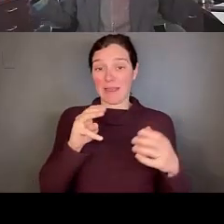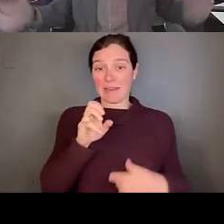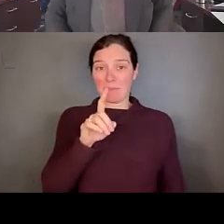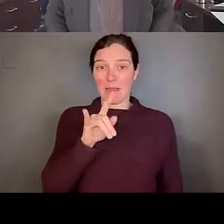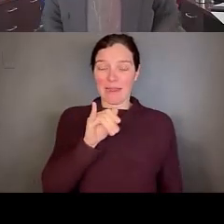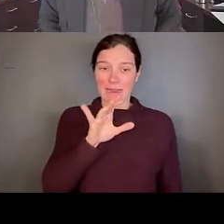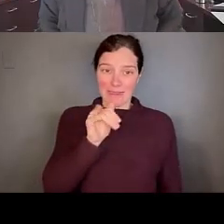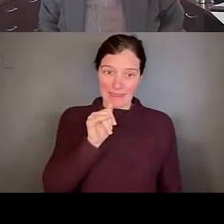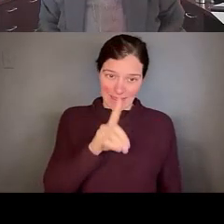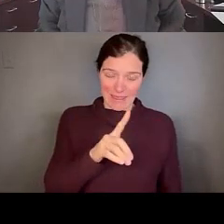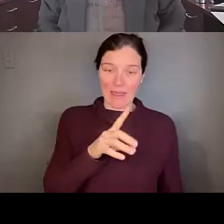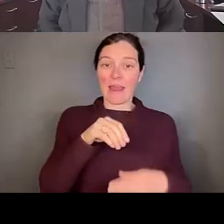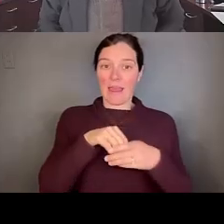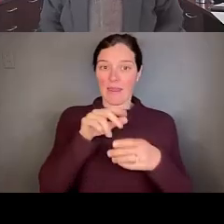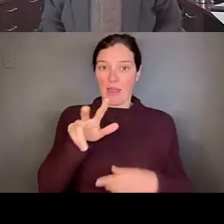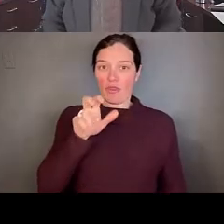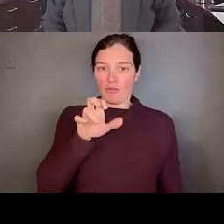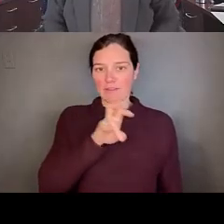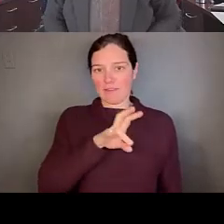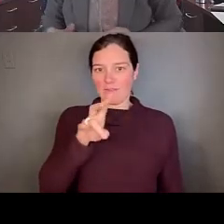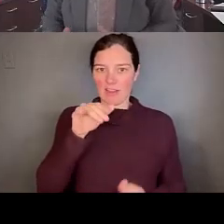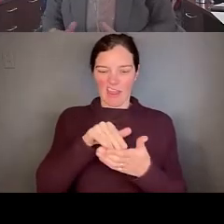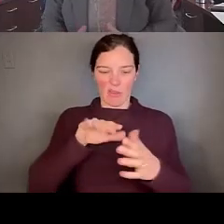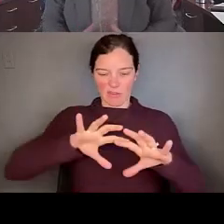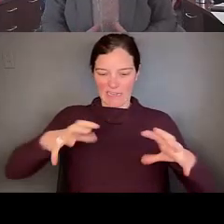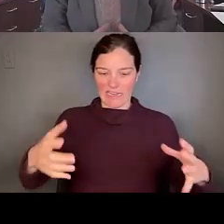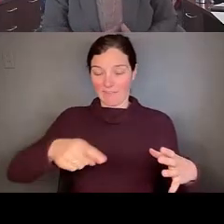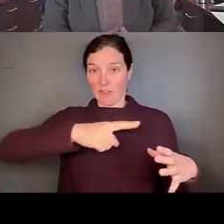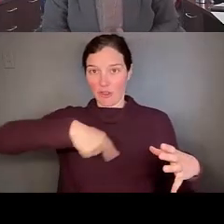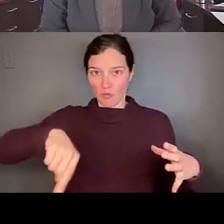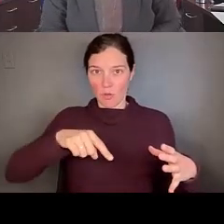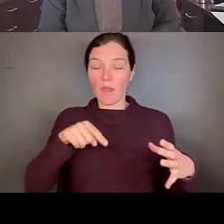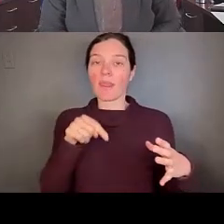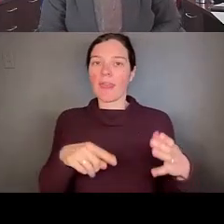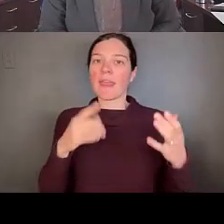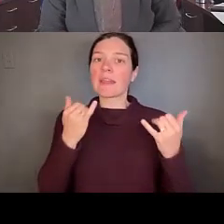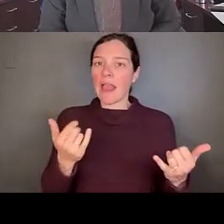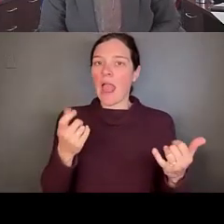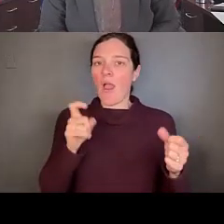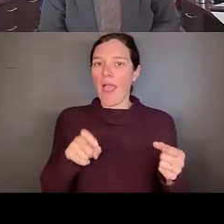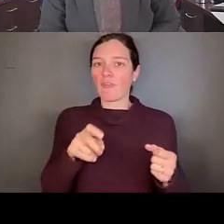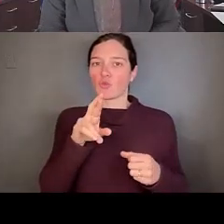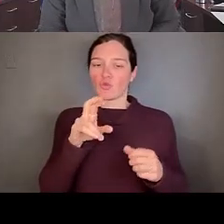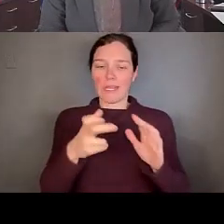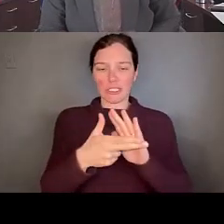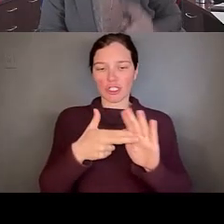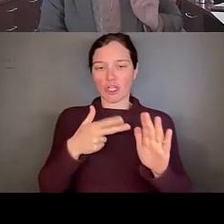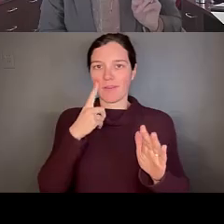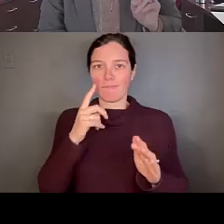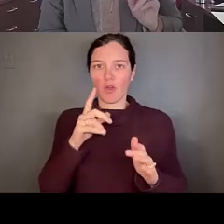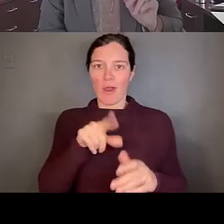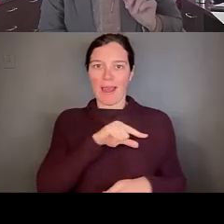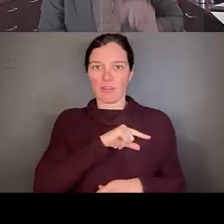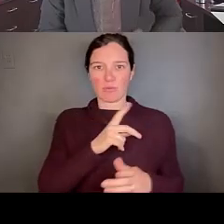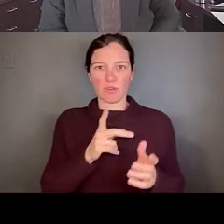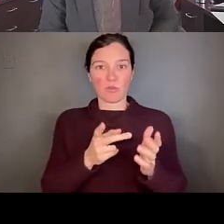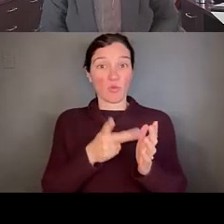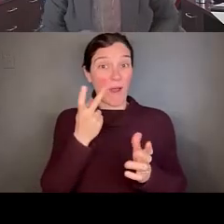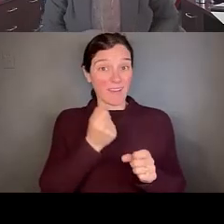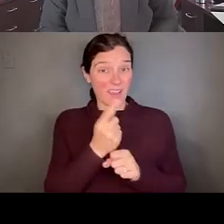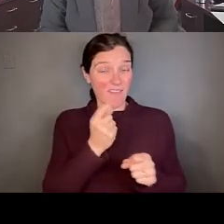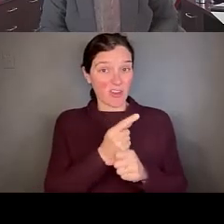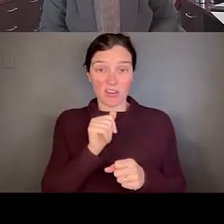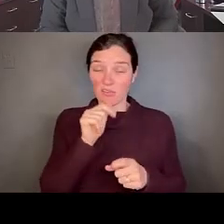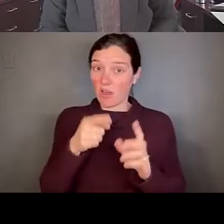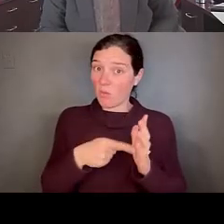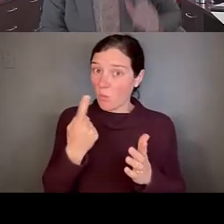that 377,000 or so individuals, those individuals now have to be redetermined for eligibility twice a year, not once,